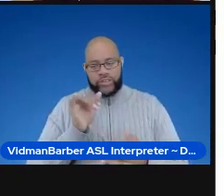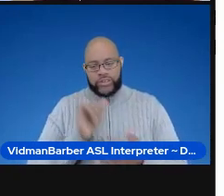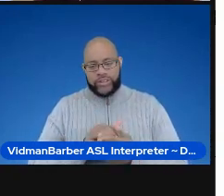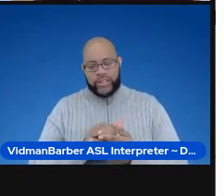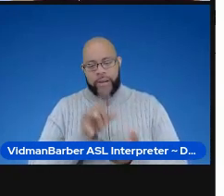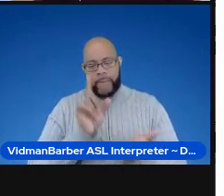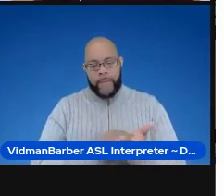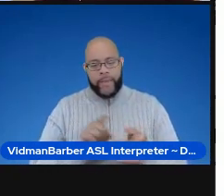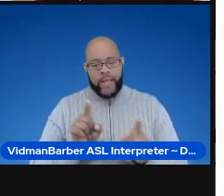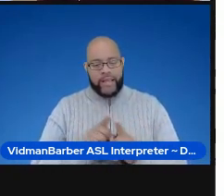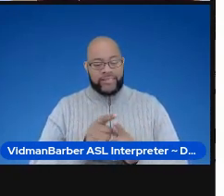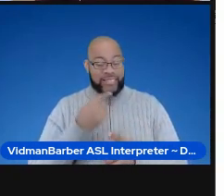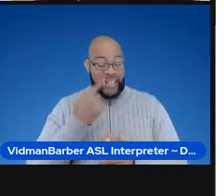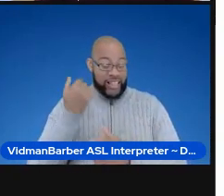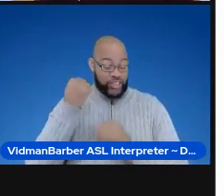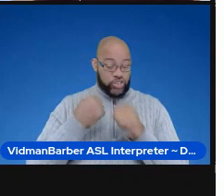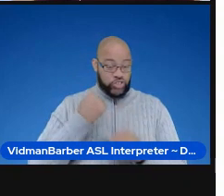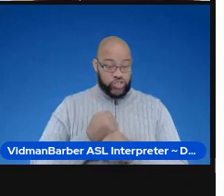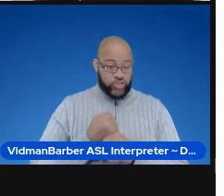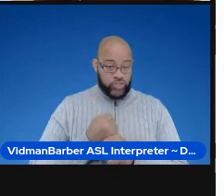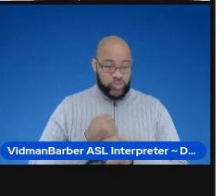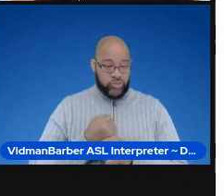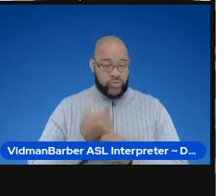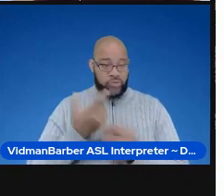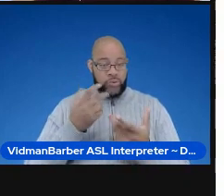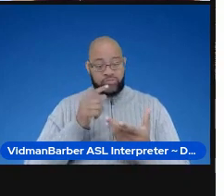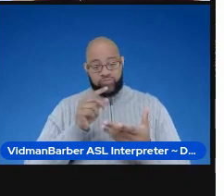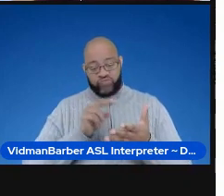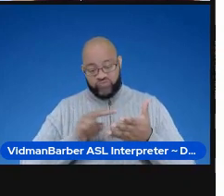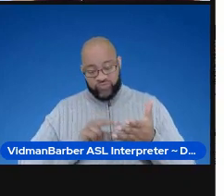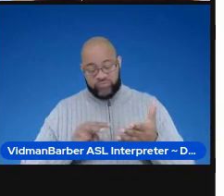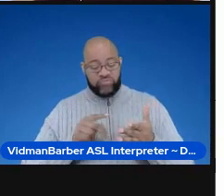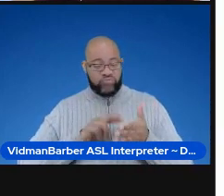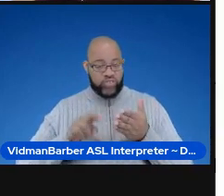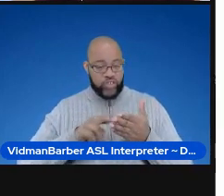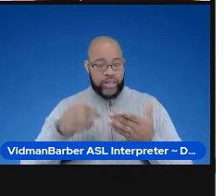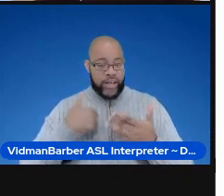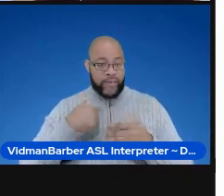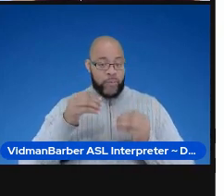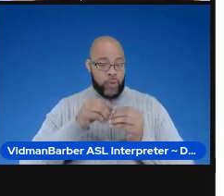published, as I said, last year, so you can look into a few more details if you have the time.